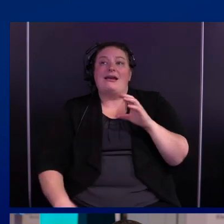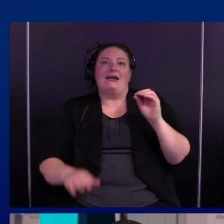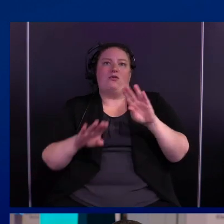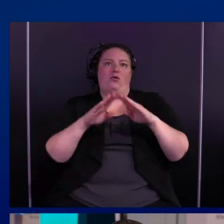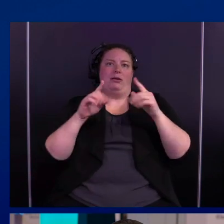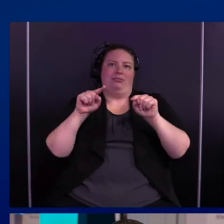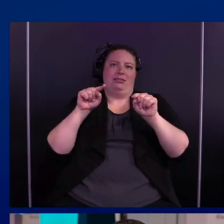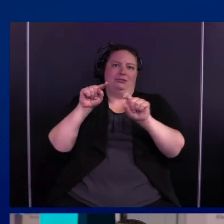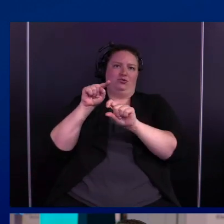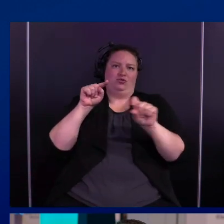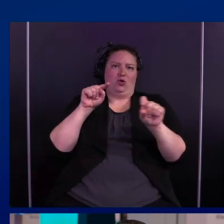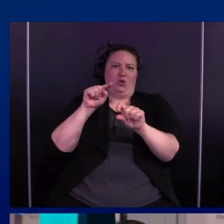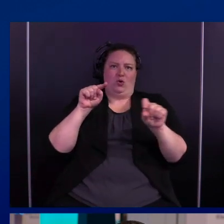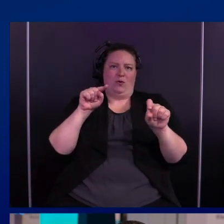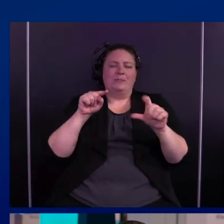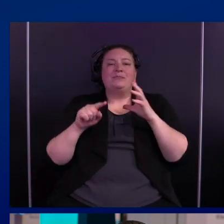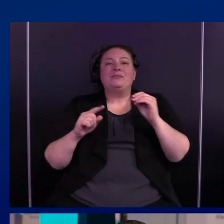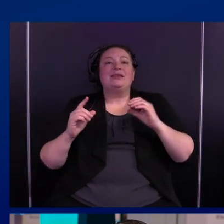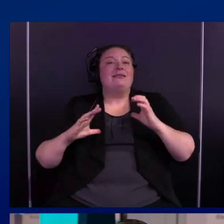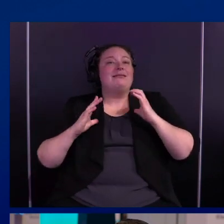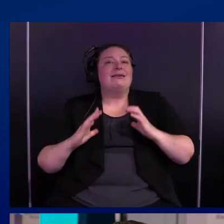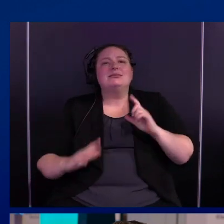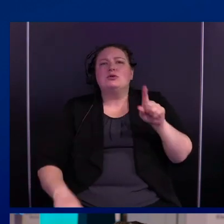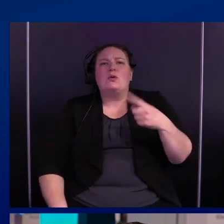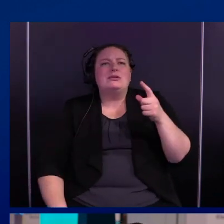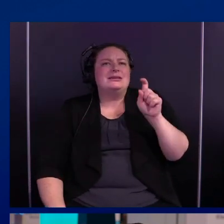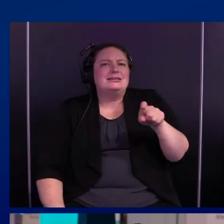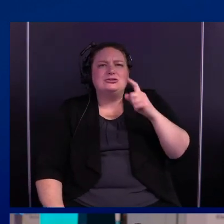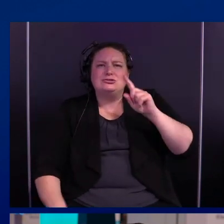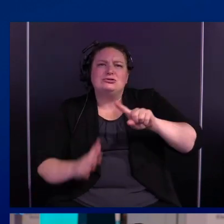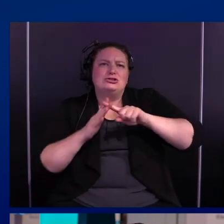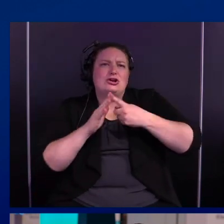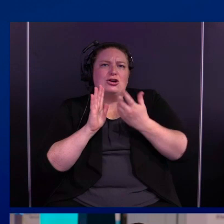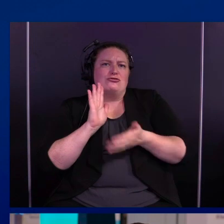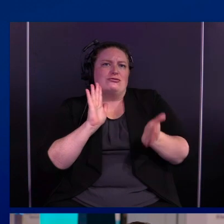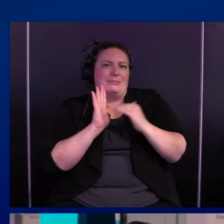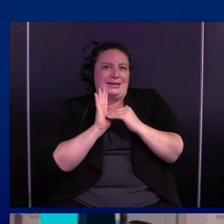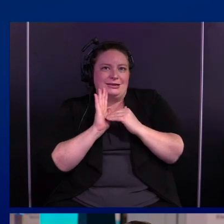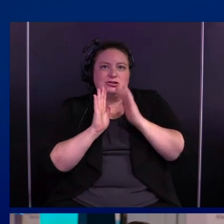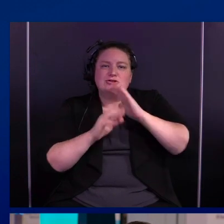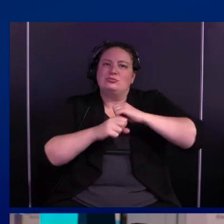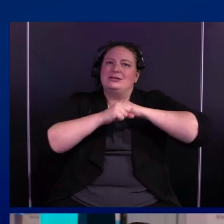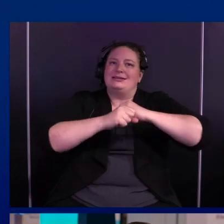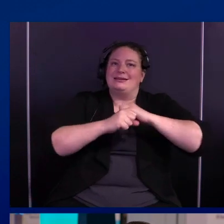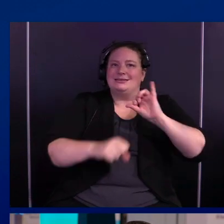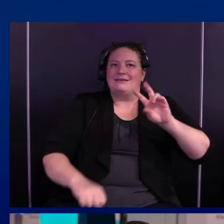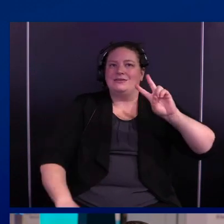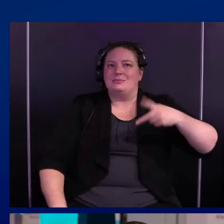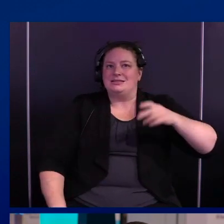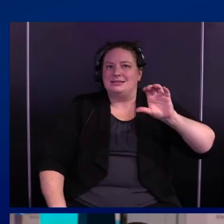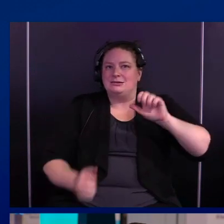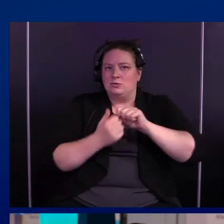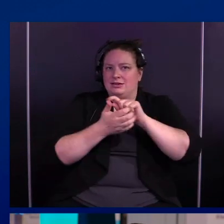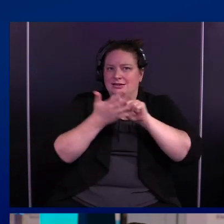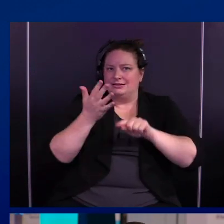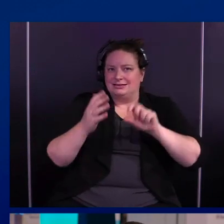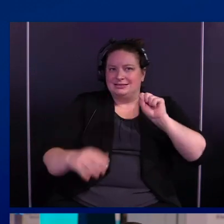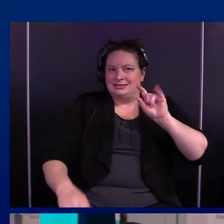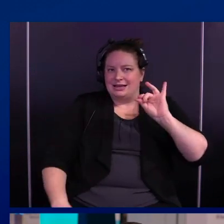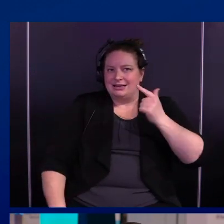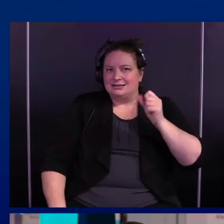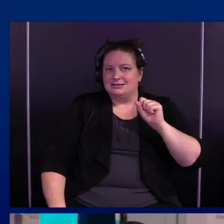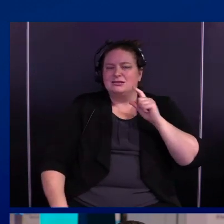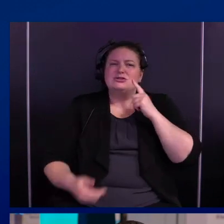here. And customers only need to start replication in order to protect that VPC with these settings. So onboarding is extremely